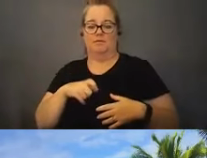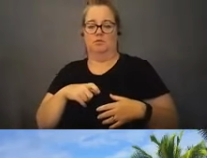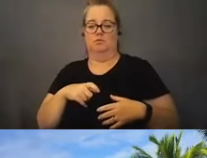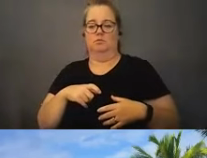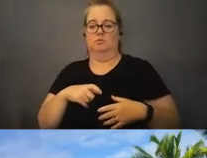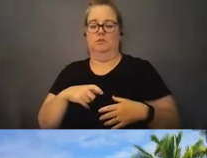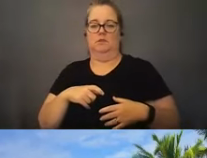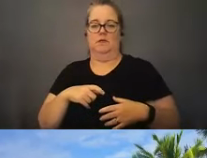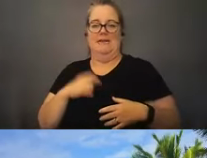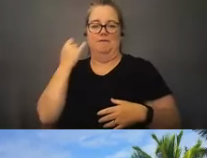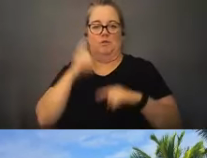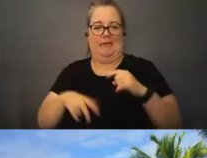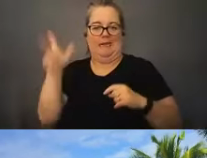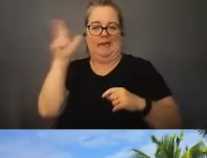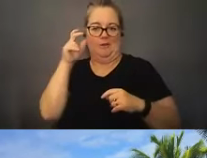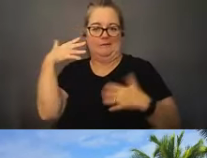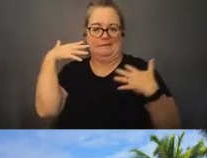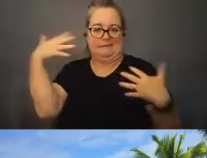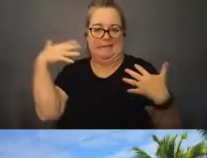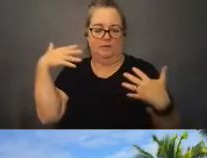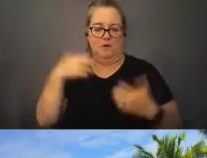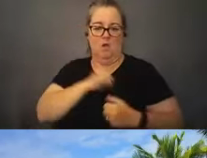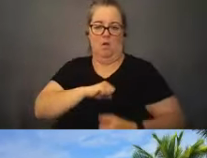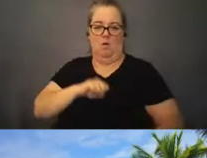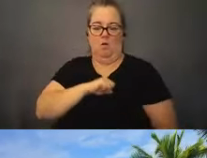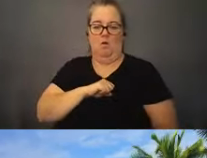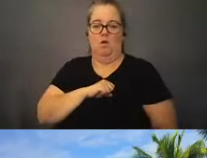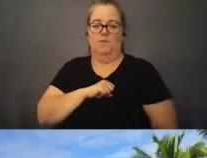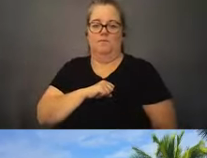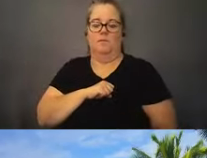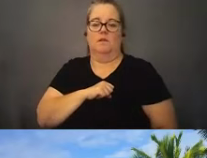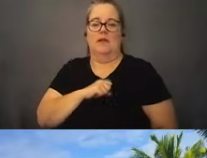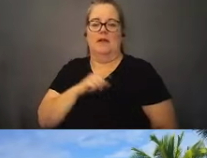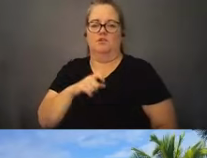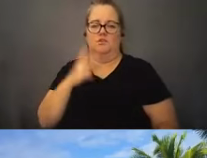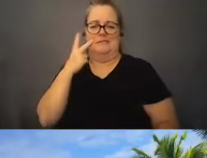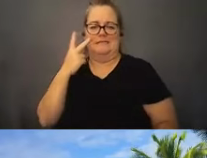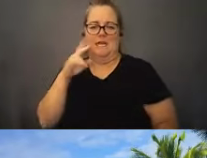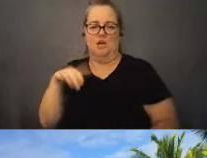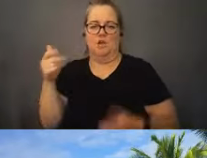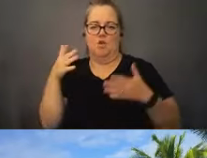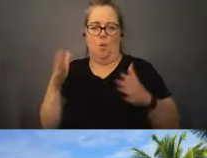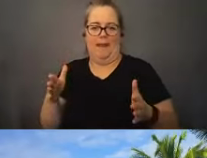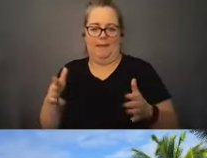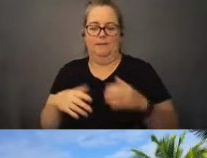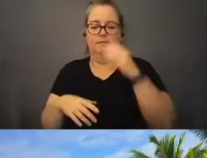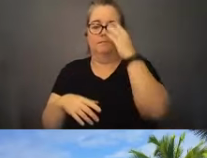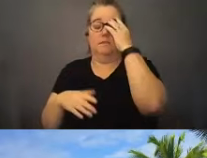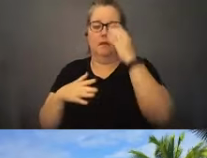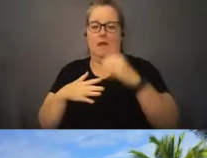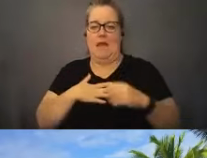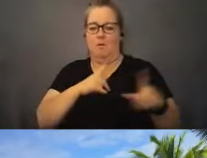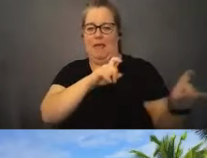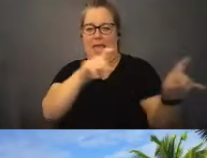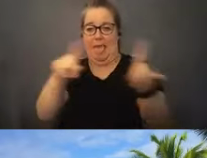you can't hear noise, we're going to have to come up with another way to tell, really. But I would ask people, are